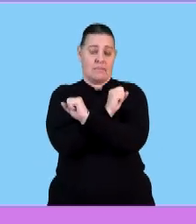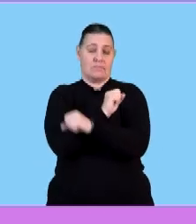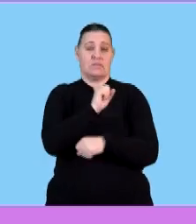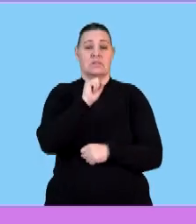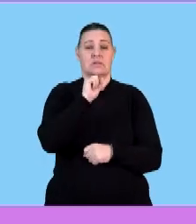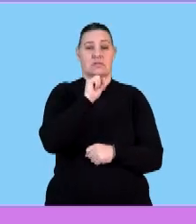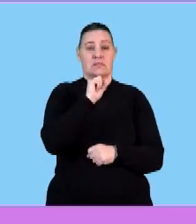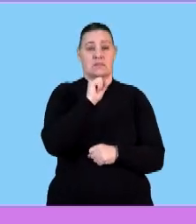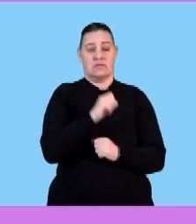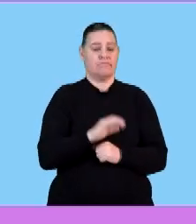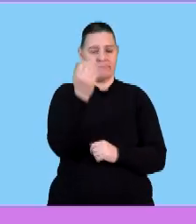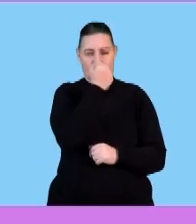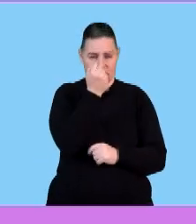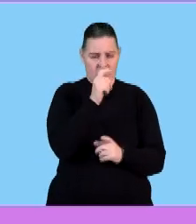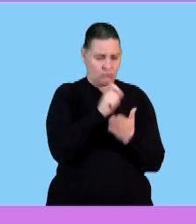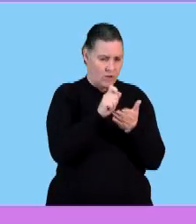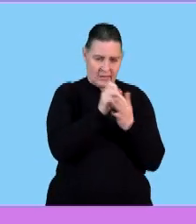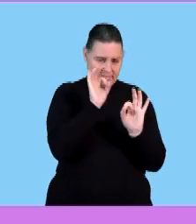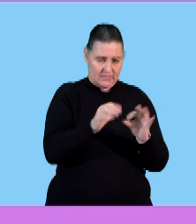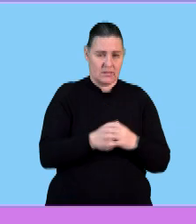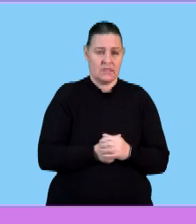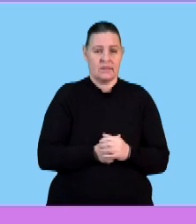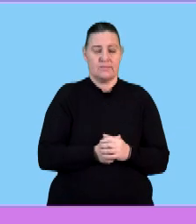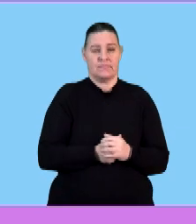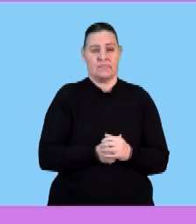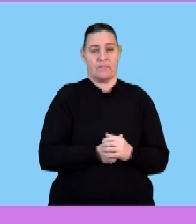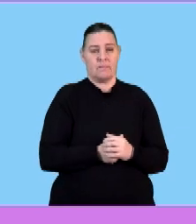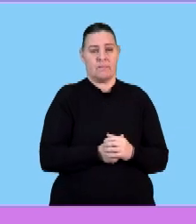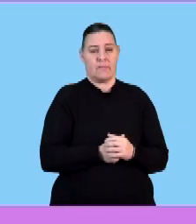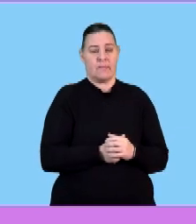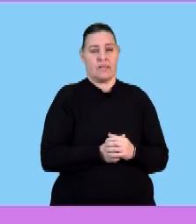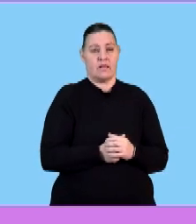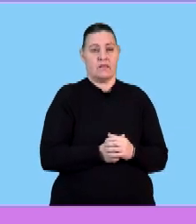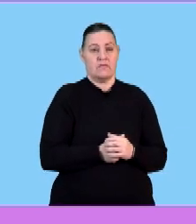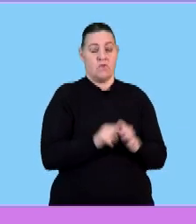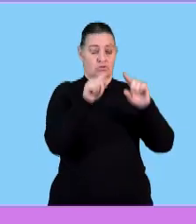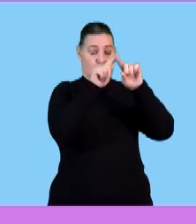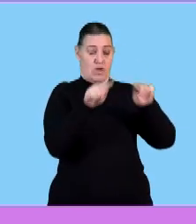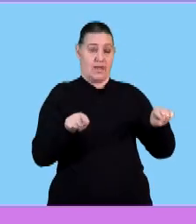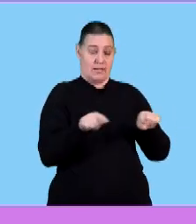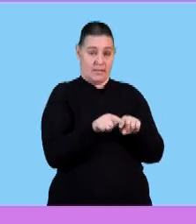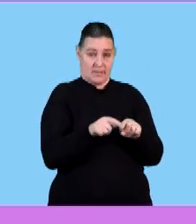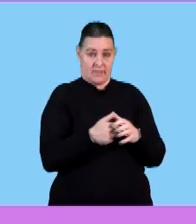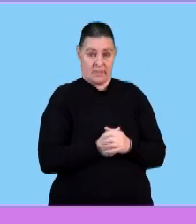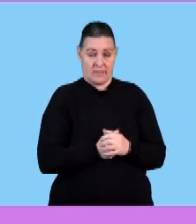of a triangle, let's write triangle first. So for the triangle,